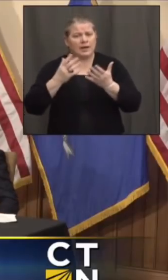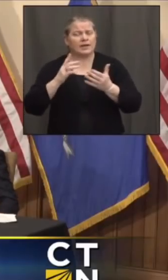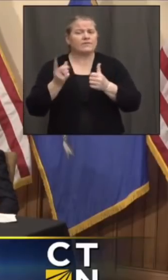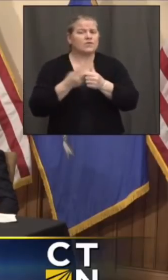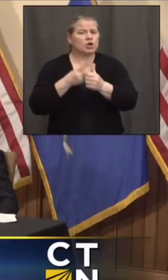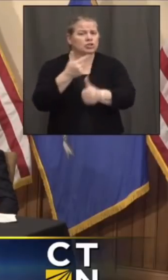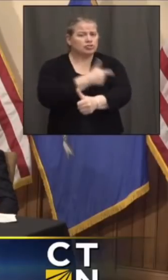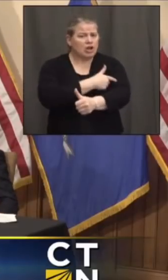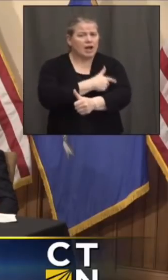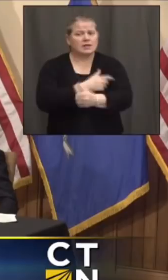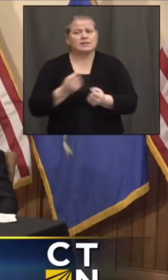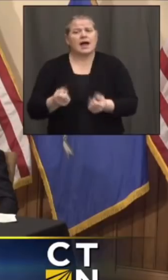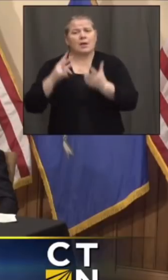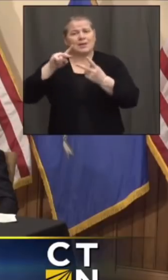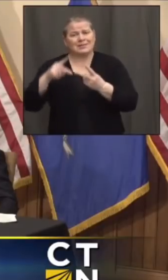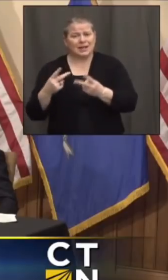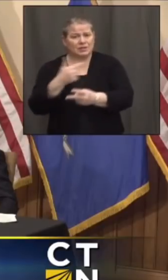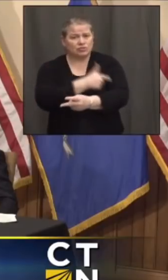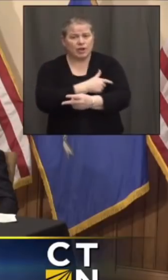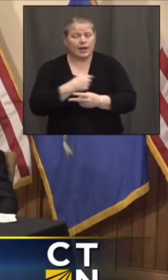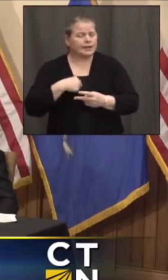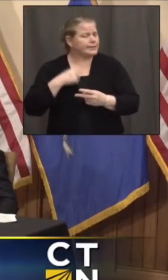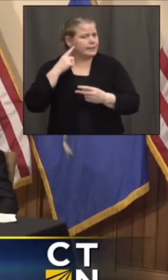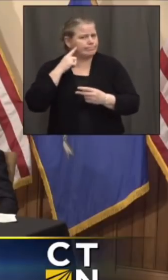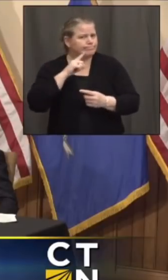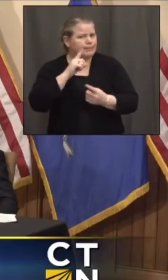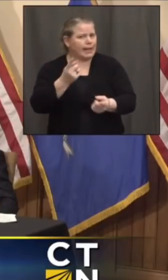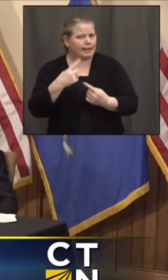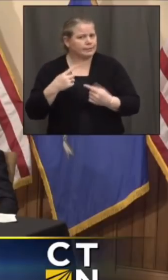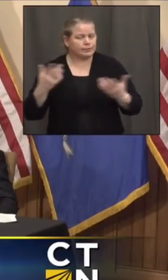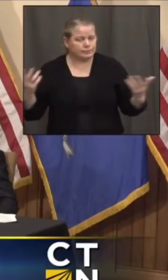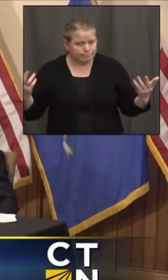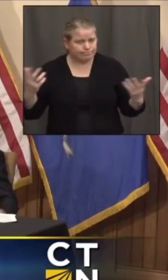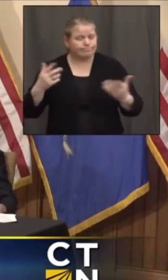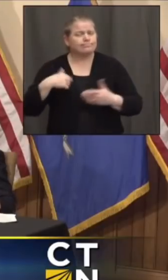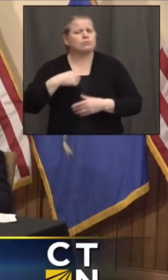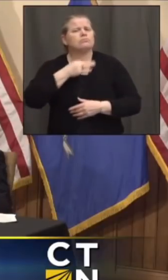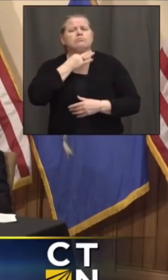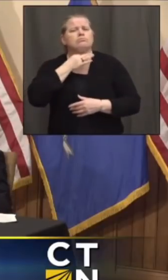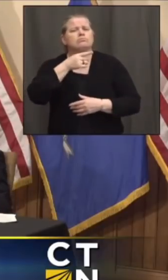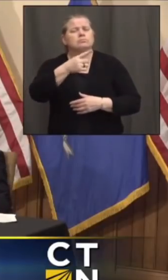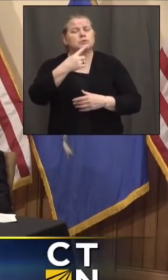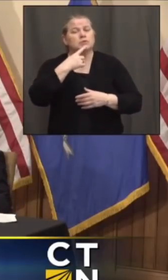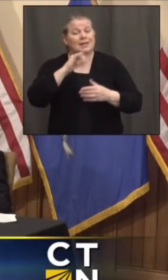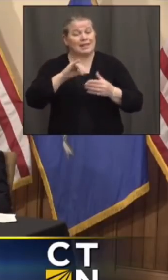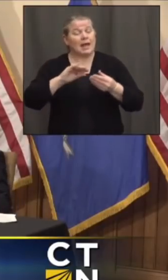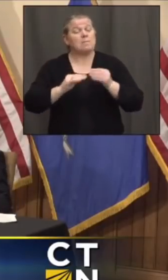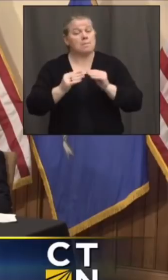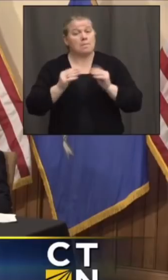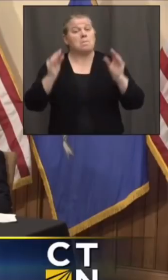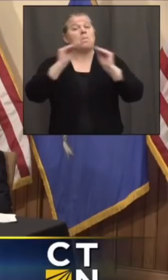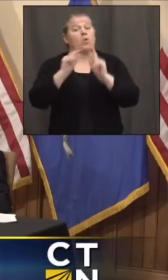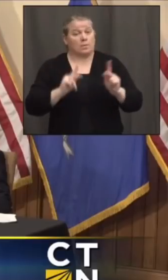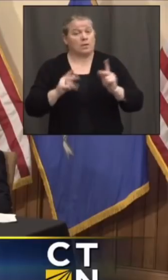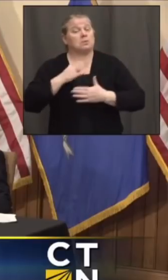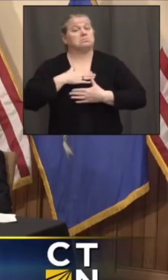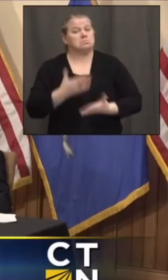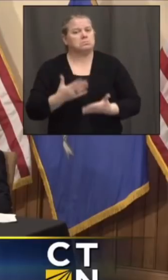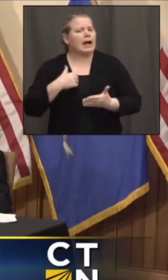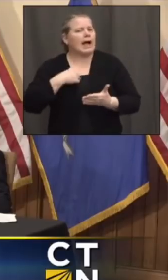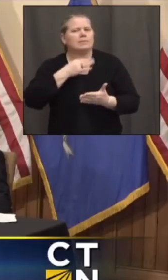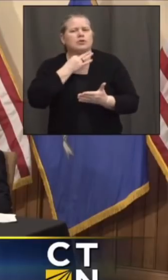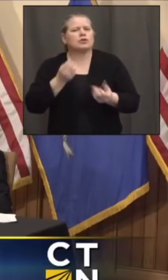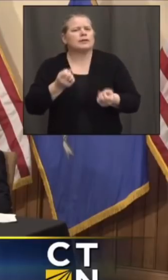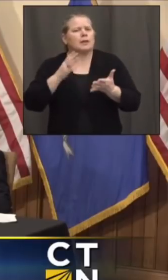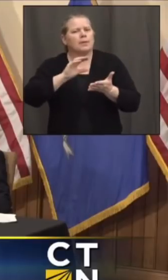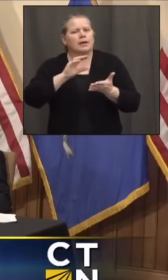that the numbers are increasing. Just wondering what percentage of the workforce has been vaccinated.